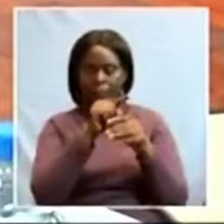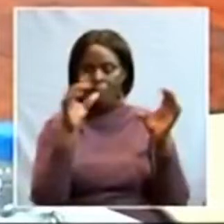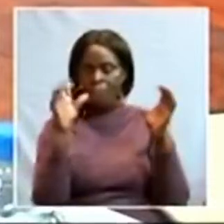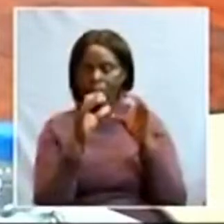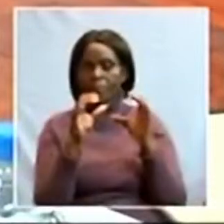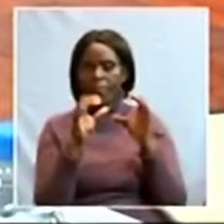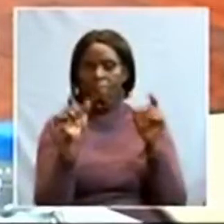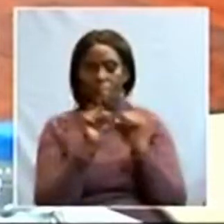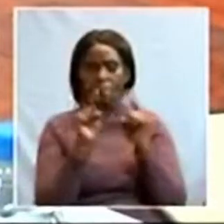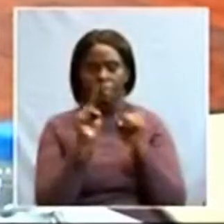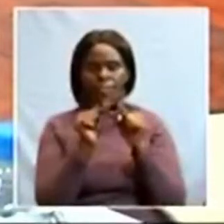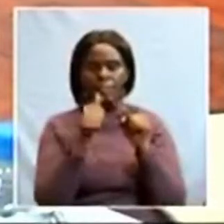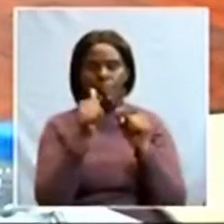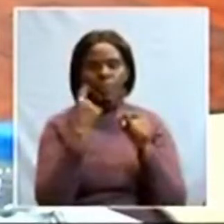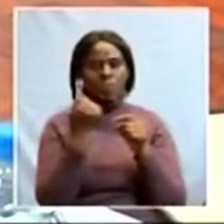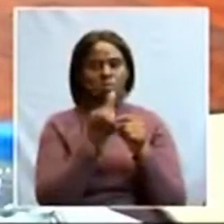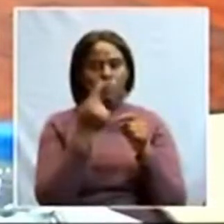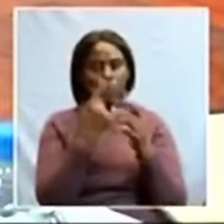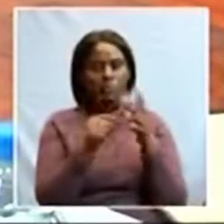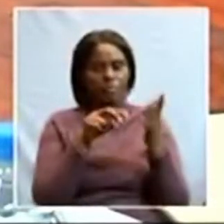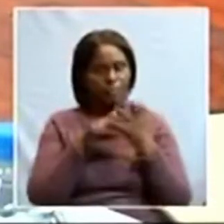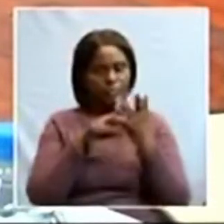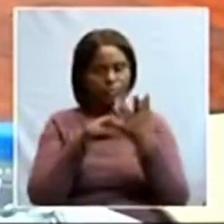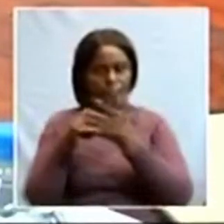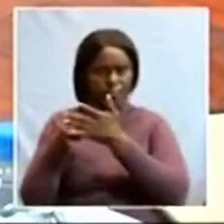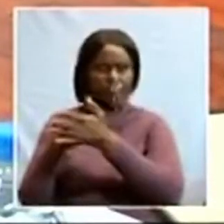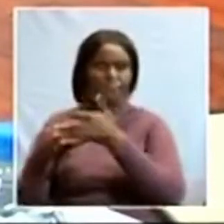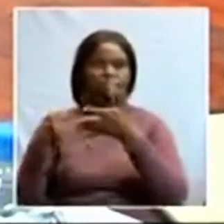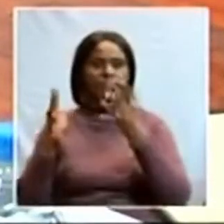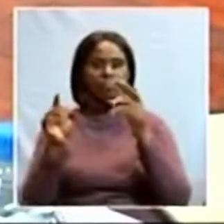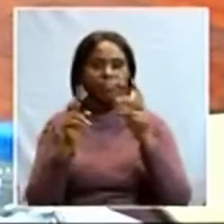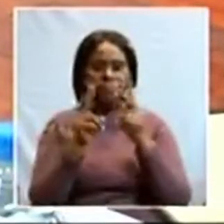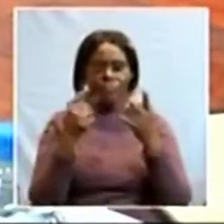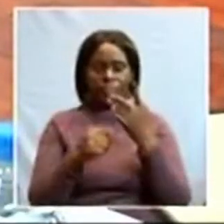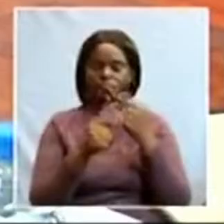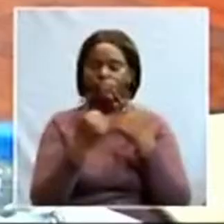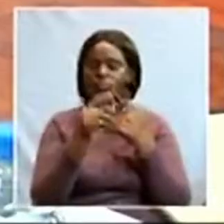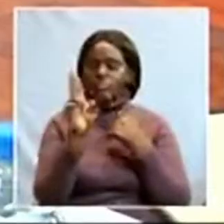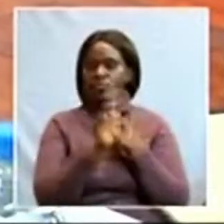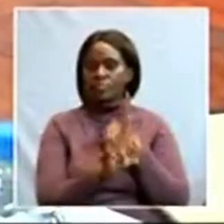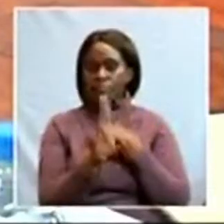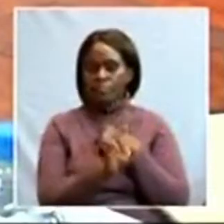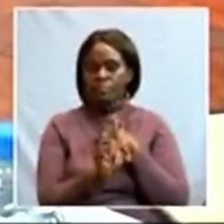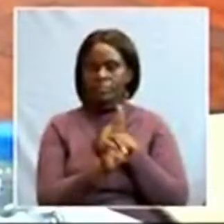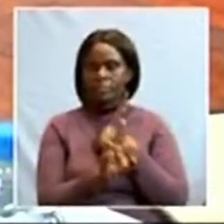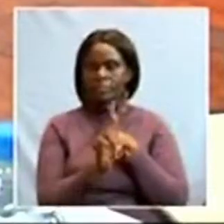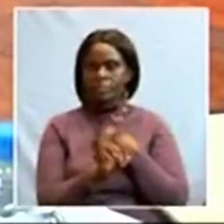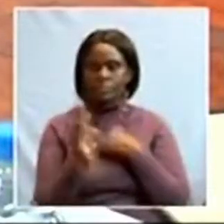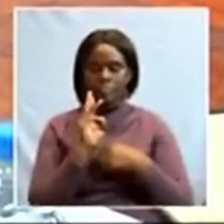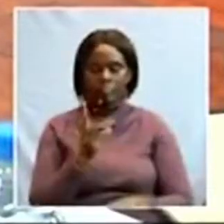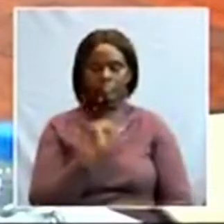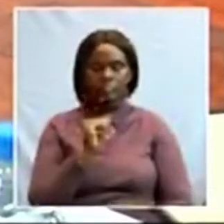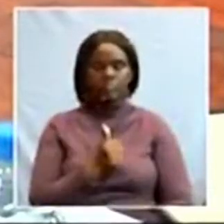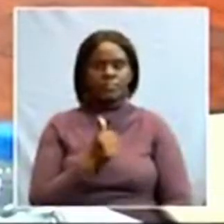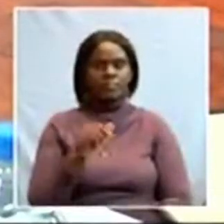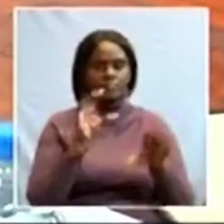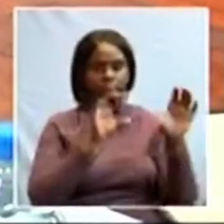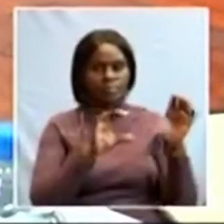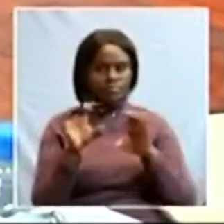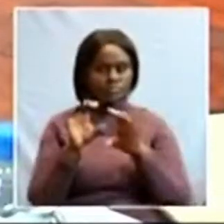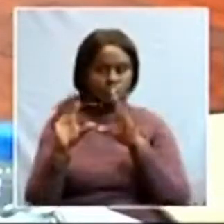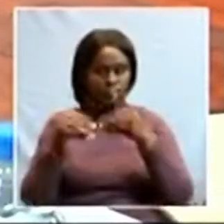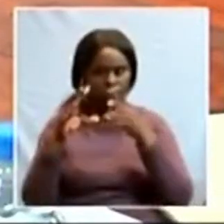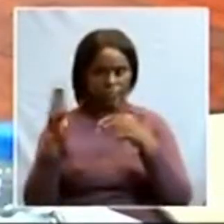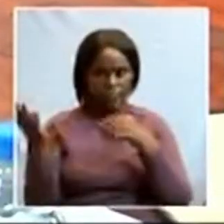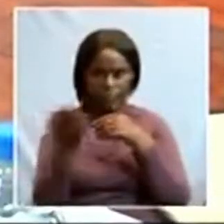committee, and they are entitled to transport allowances. So usually we do